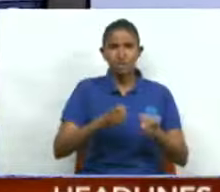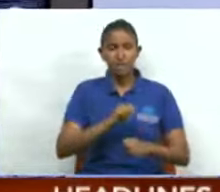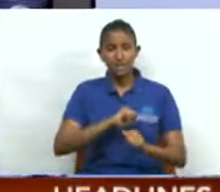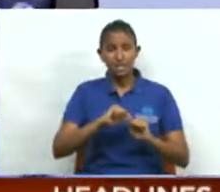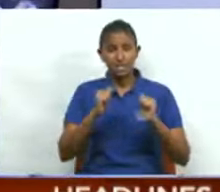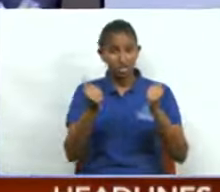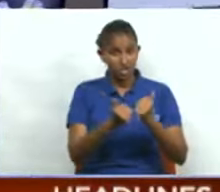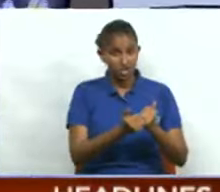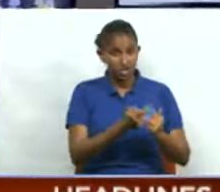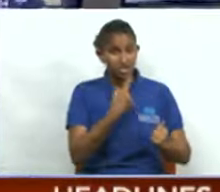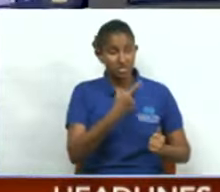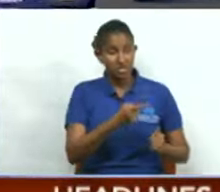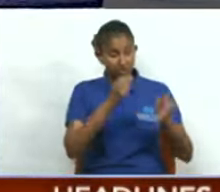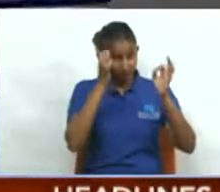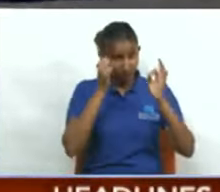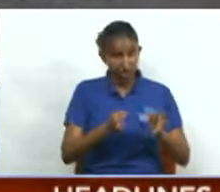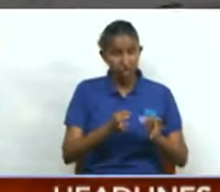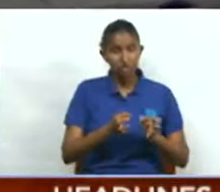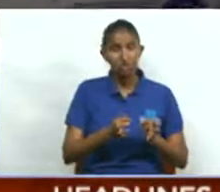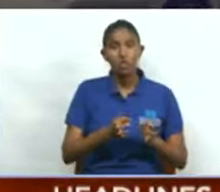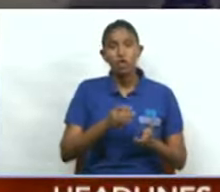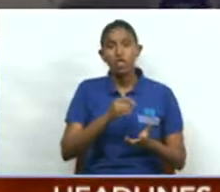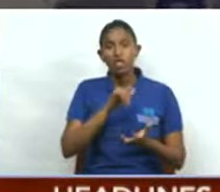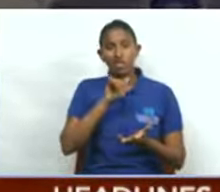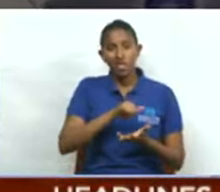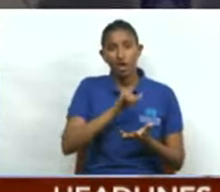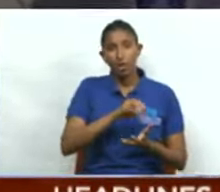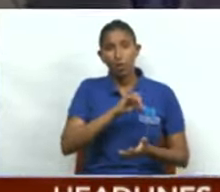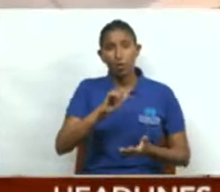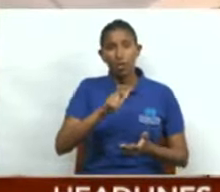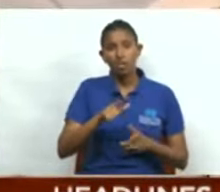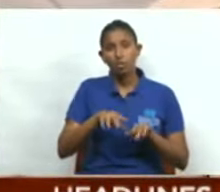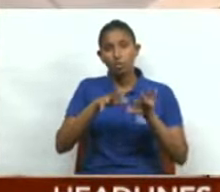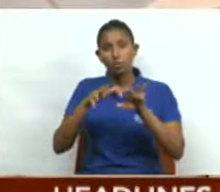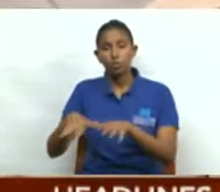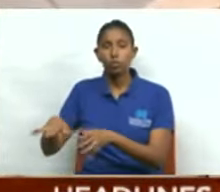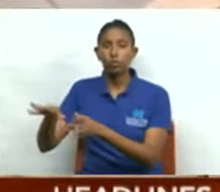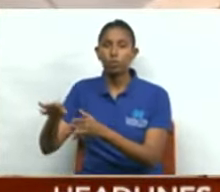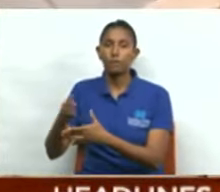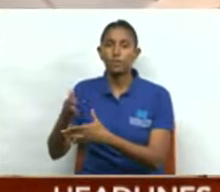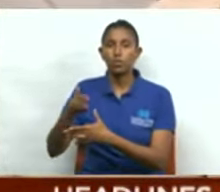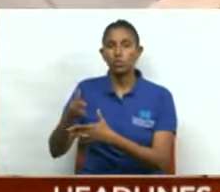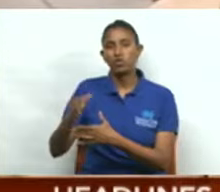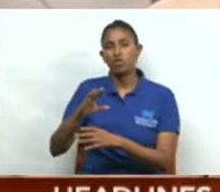deposits washed into the sea from between the rocks. We recognize that the